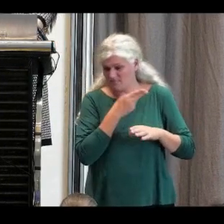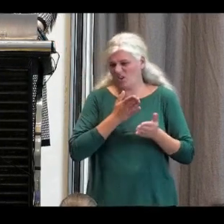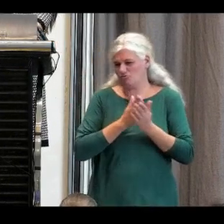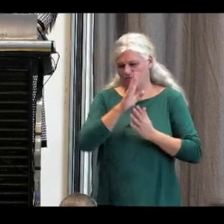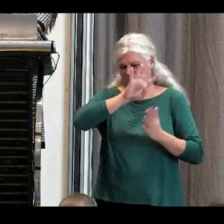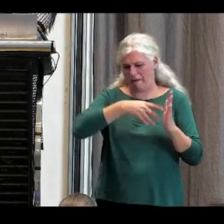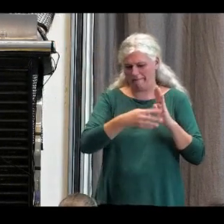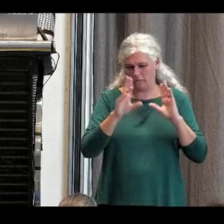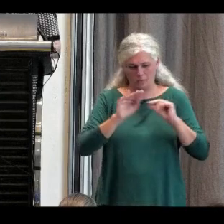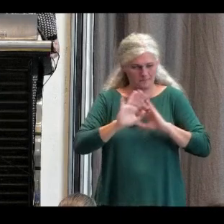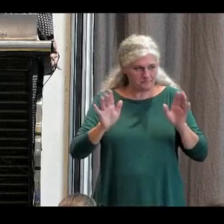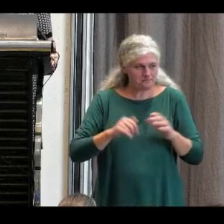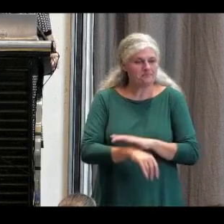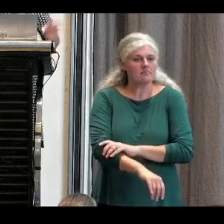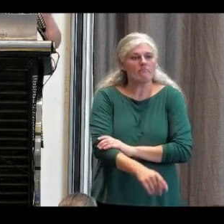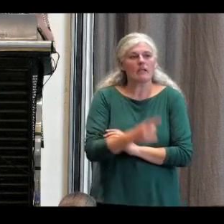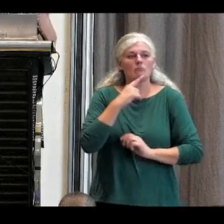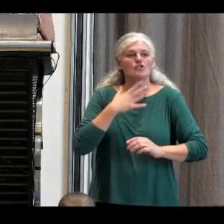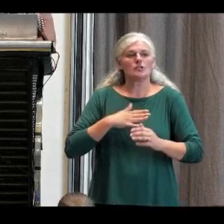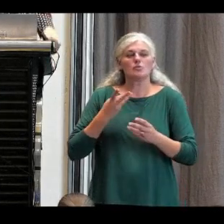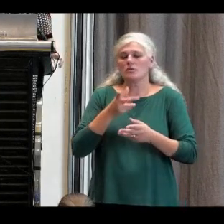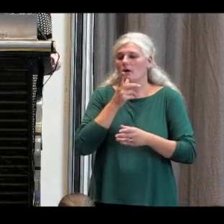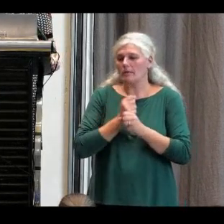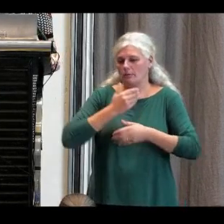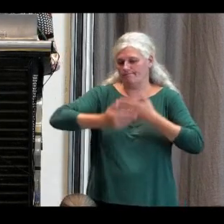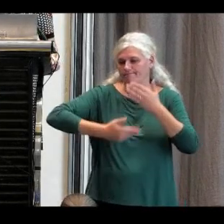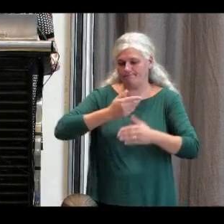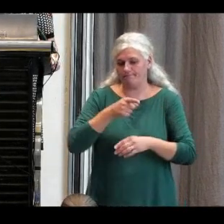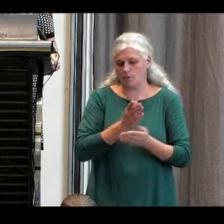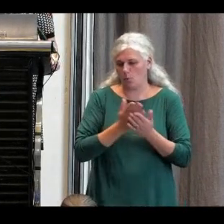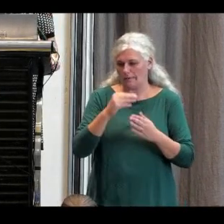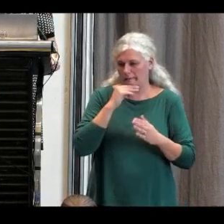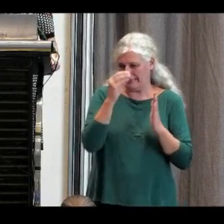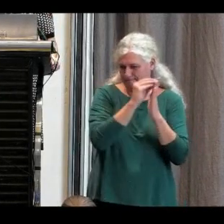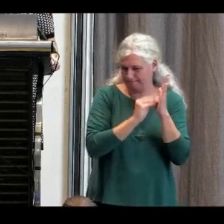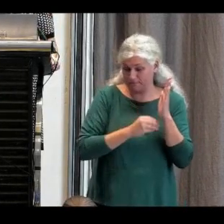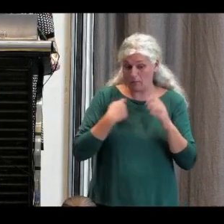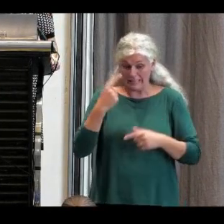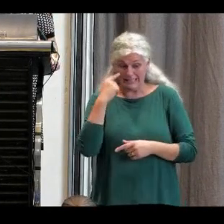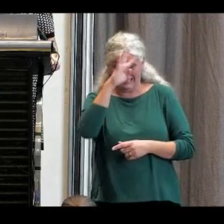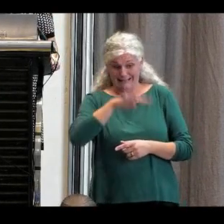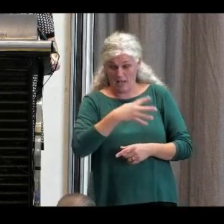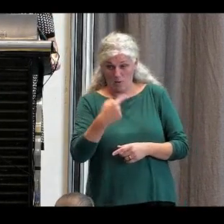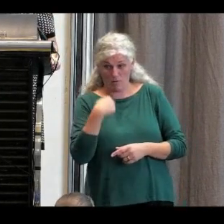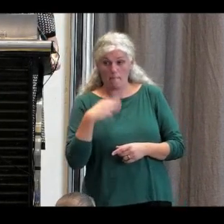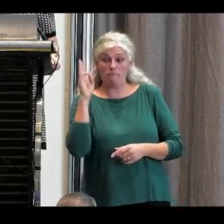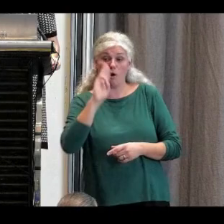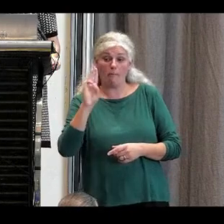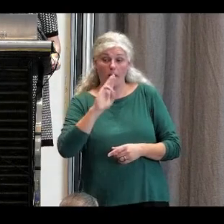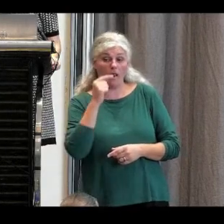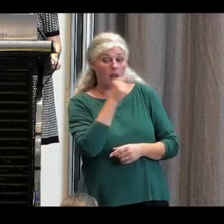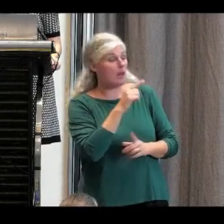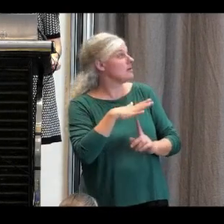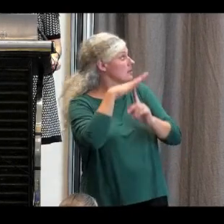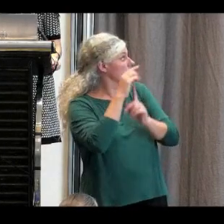through the graphs here, I'm just going to talk through, but if you look in this diagram, the purple one, the